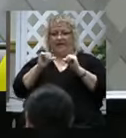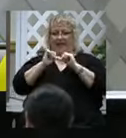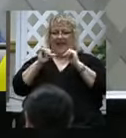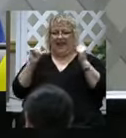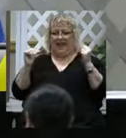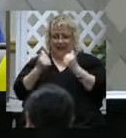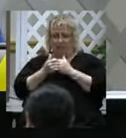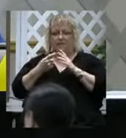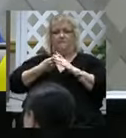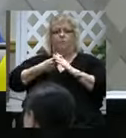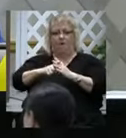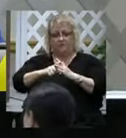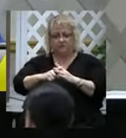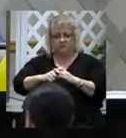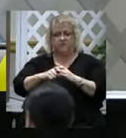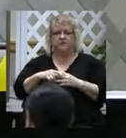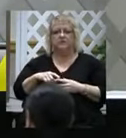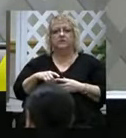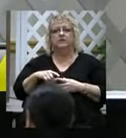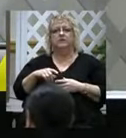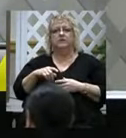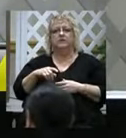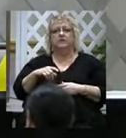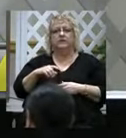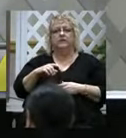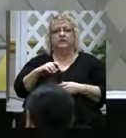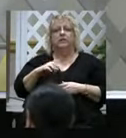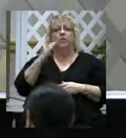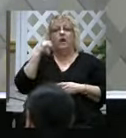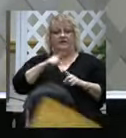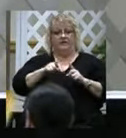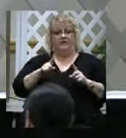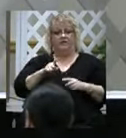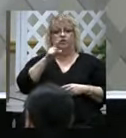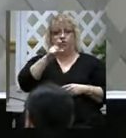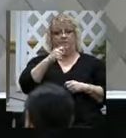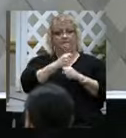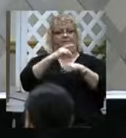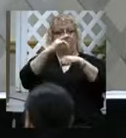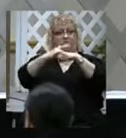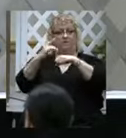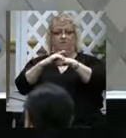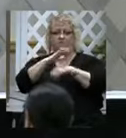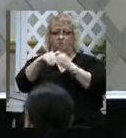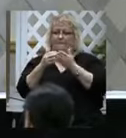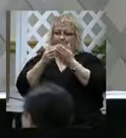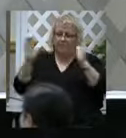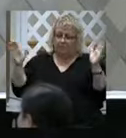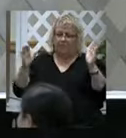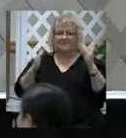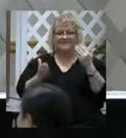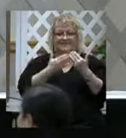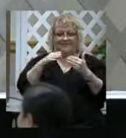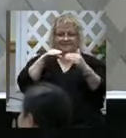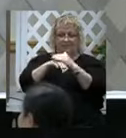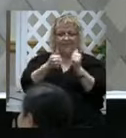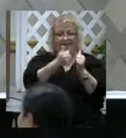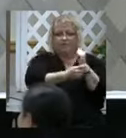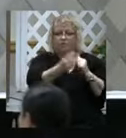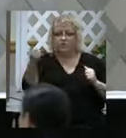agency-prompted document, and I make that distinction because one, you should make available, publicly available, easily accessible to